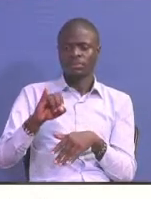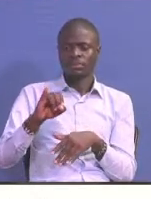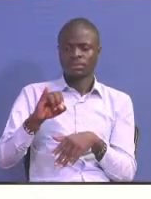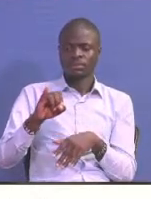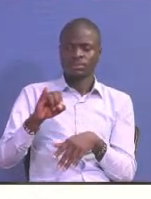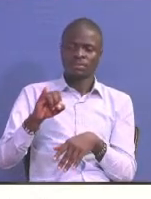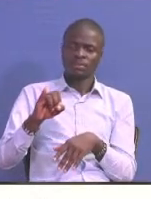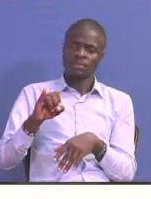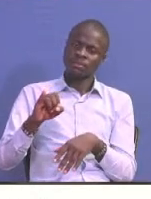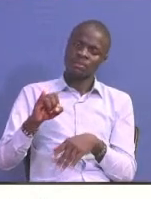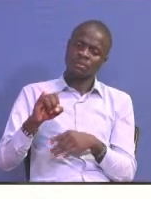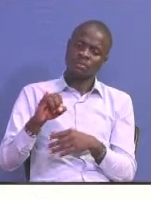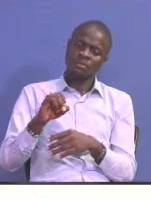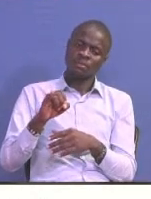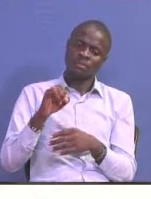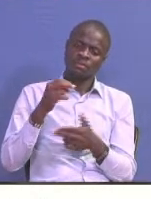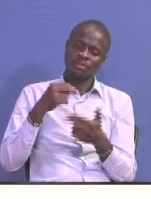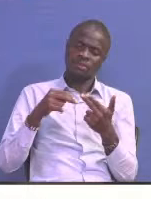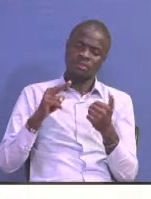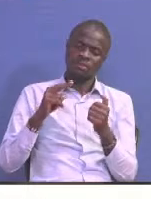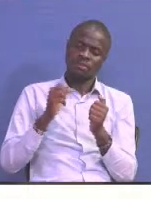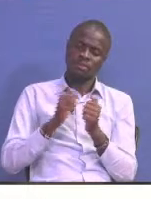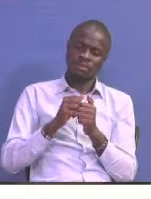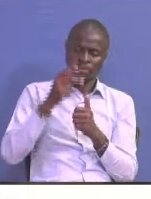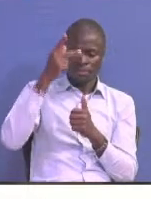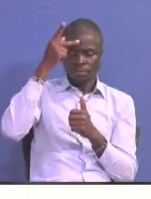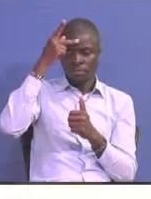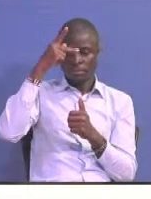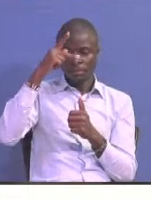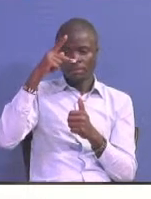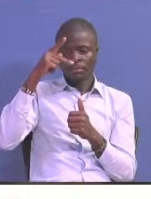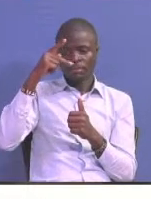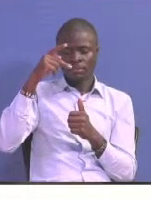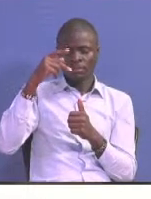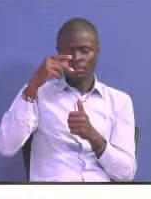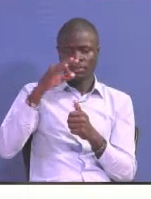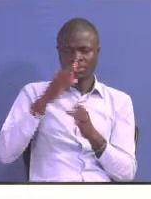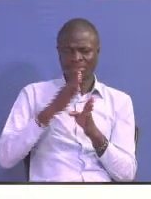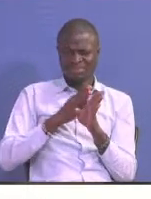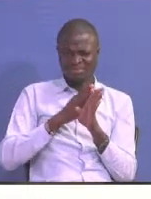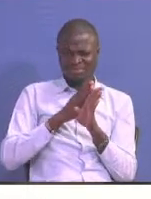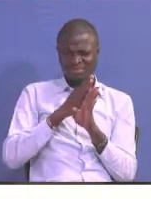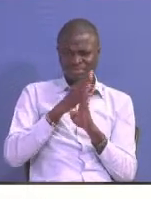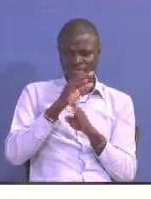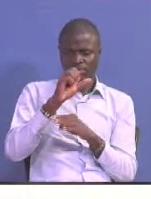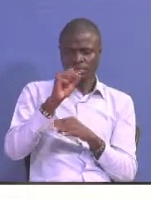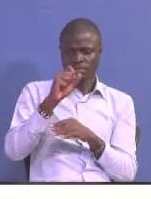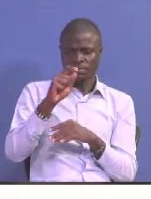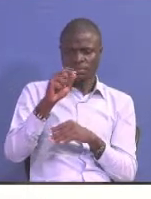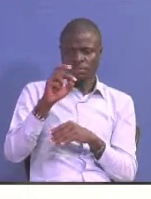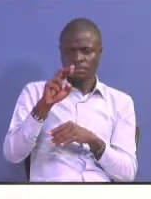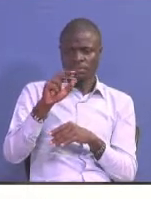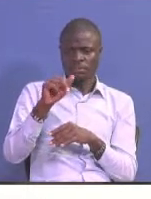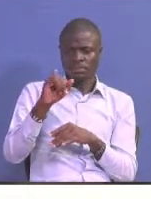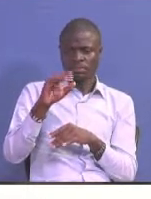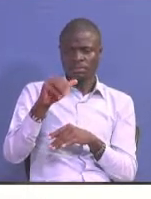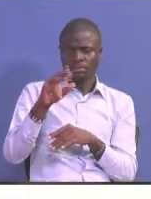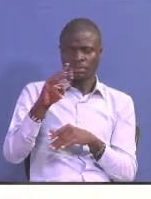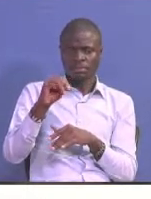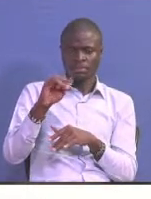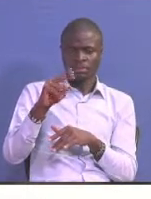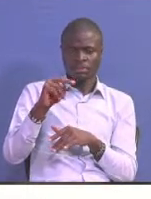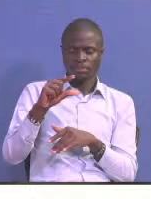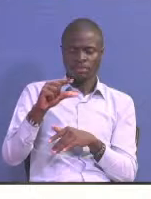intelligence. Come up with the policies of mainstreaming artificial intelligence in all